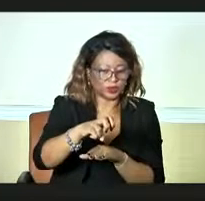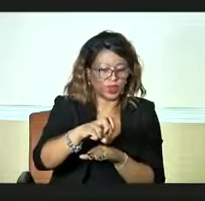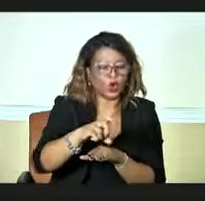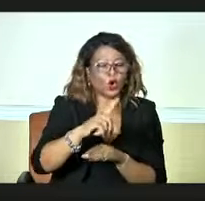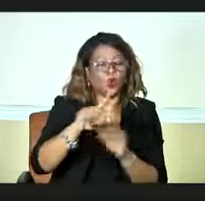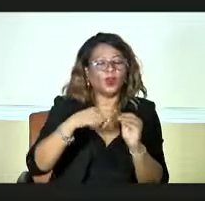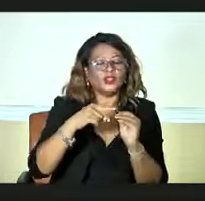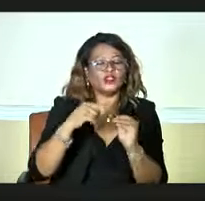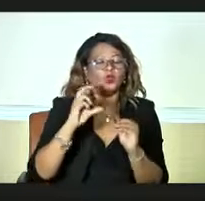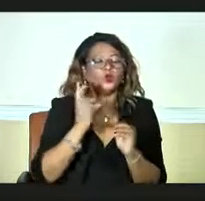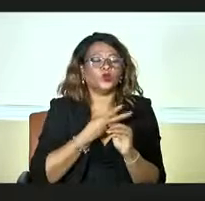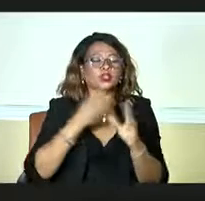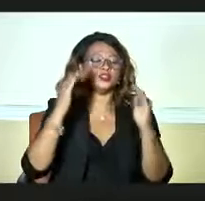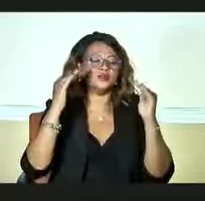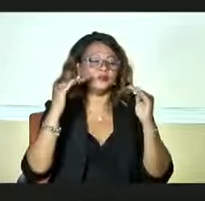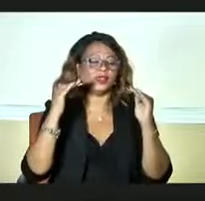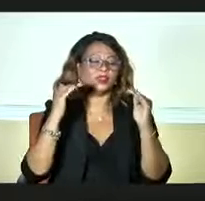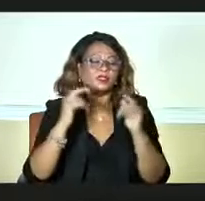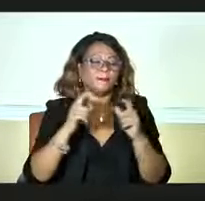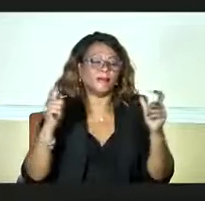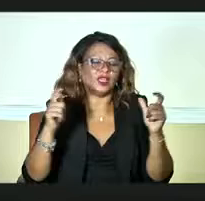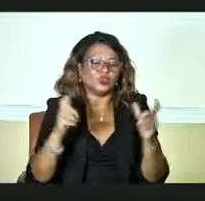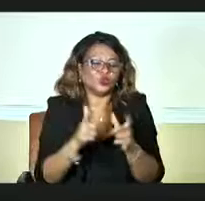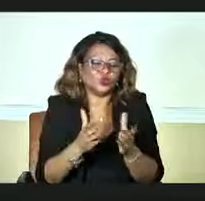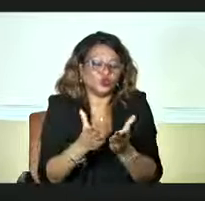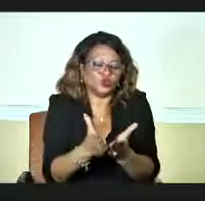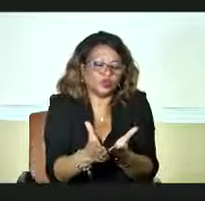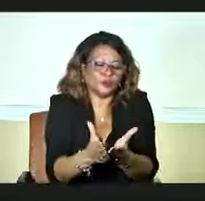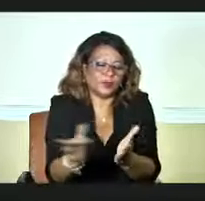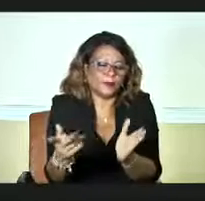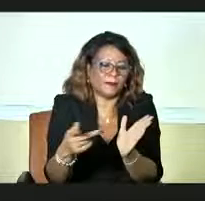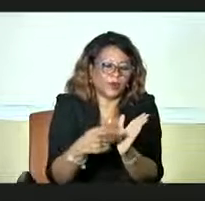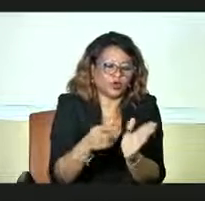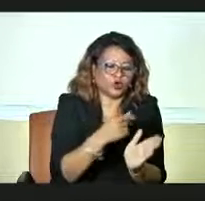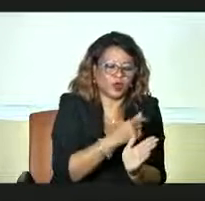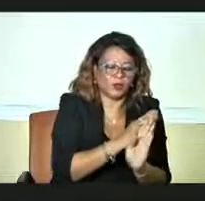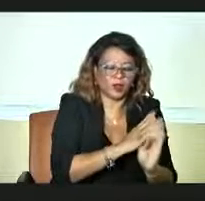we expect to see major cruise ships return to the island of Grand Bahama?